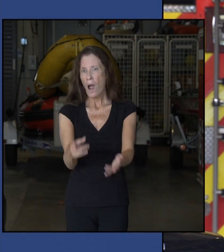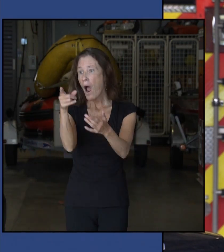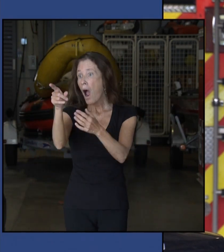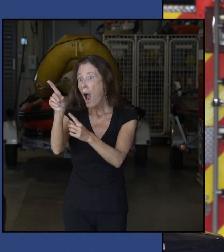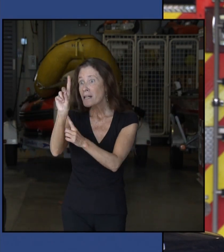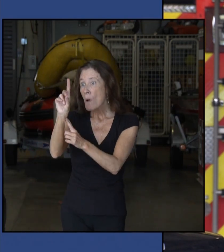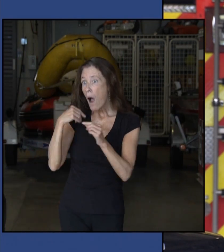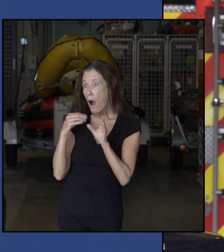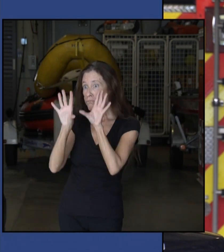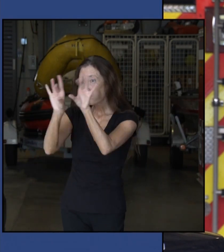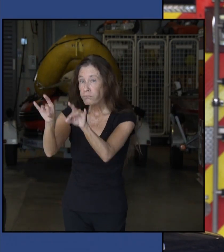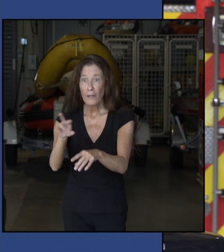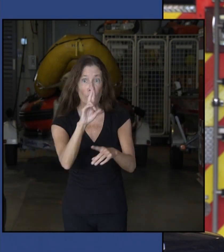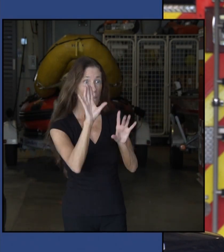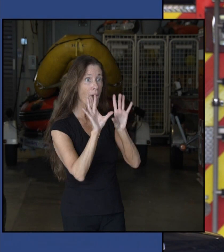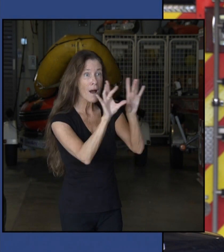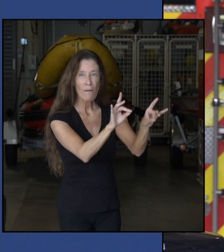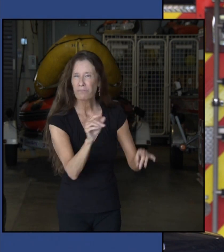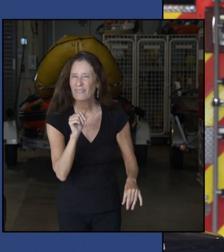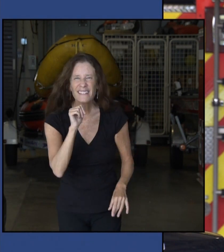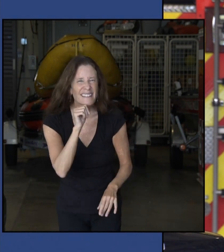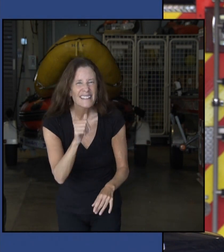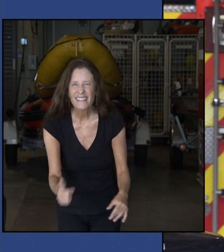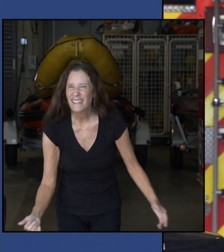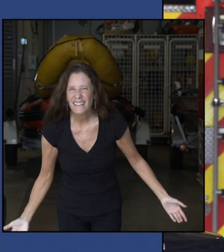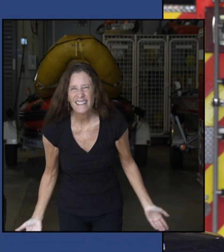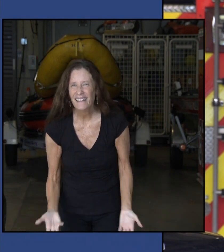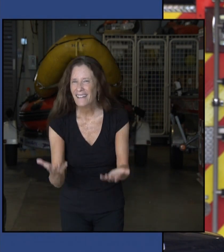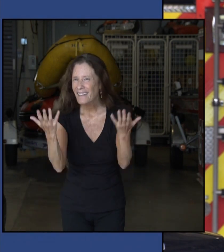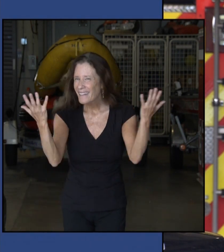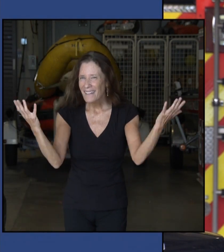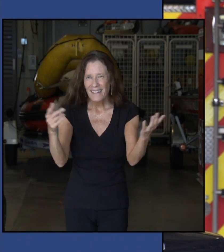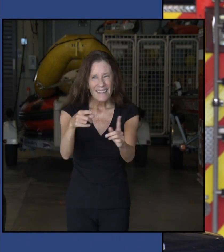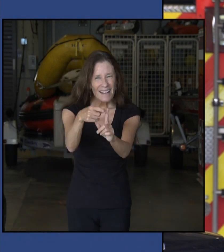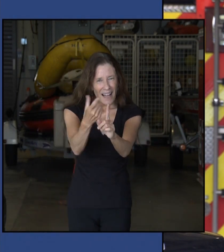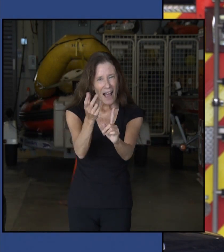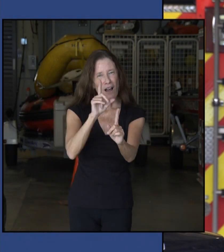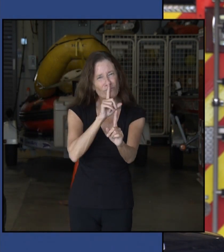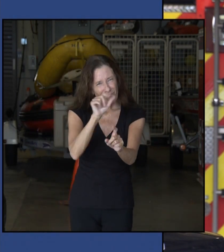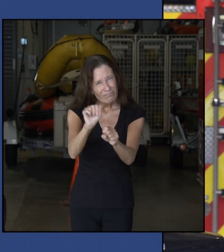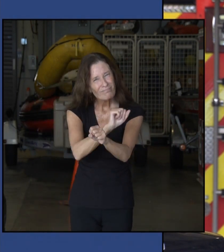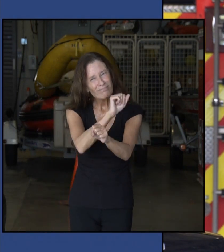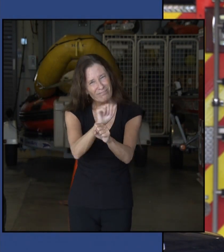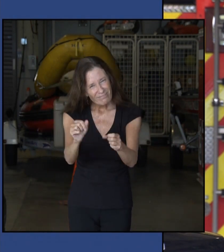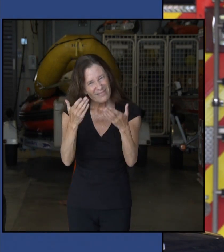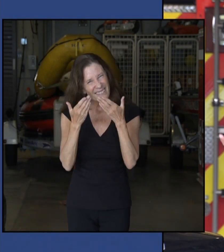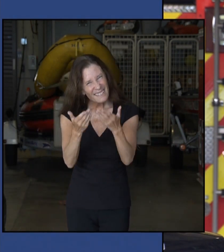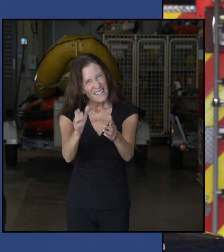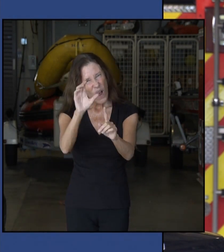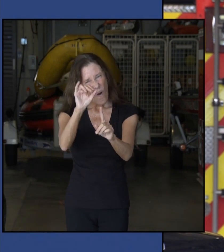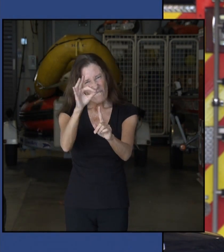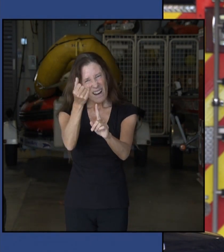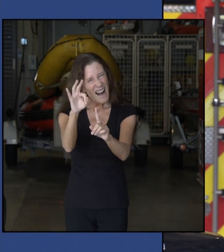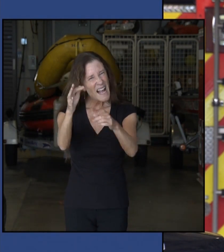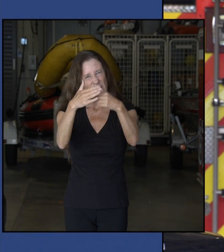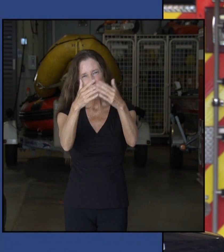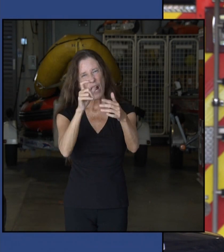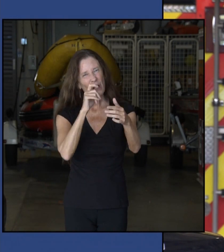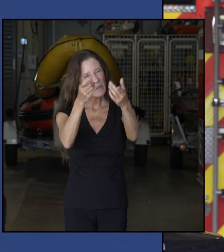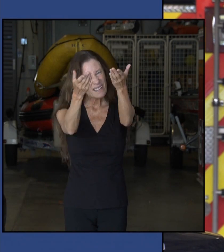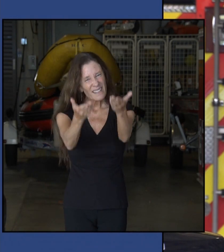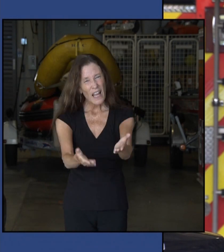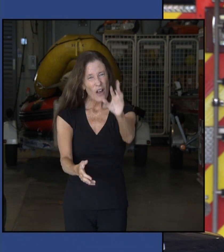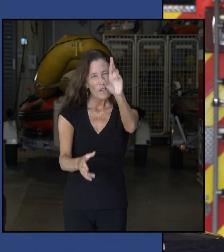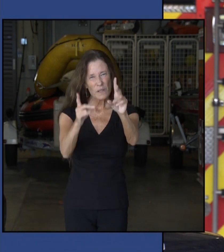mean, it exists. It's not a Republican or Democratic thing. And so for some reason, I don't know why this has, you're